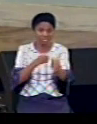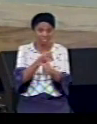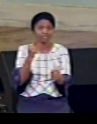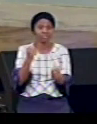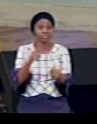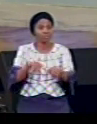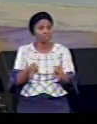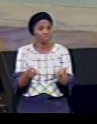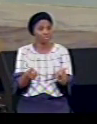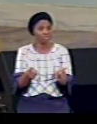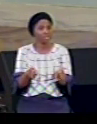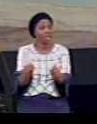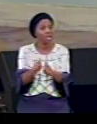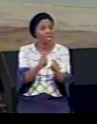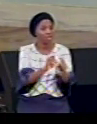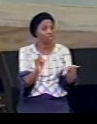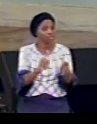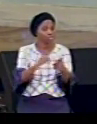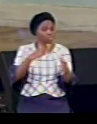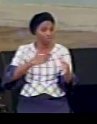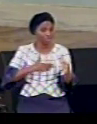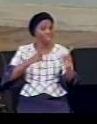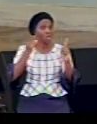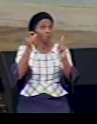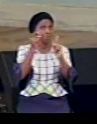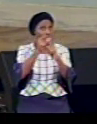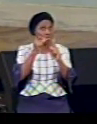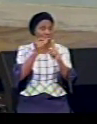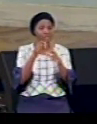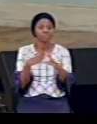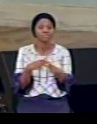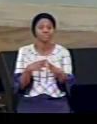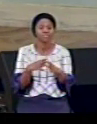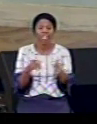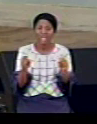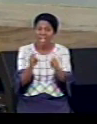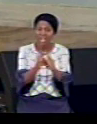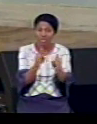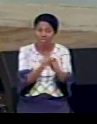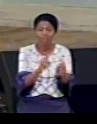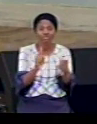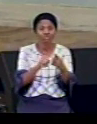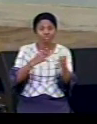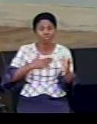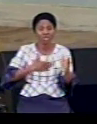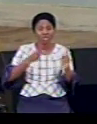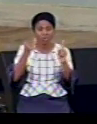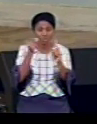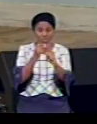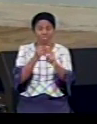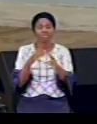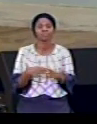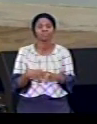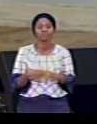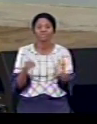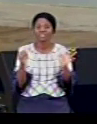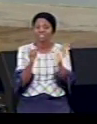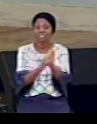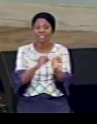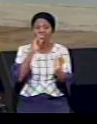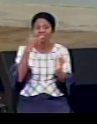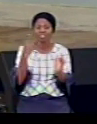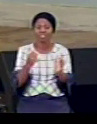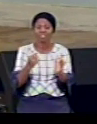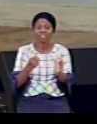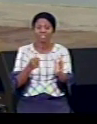but according to my word, according to my word. That's the